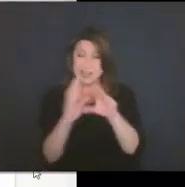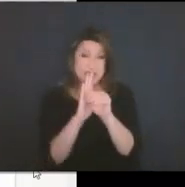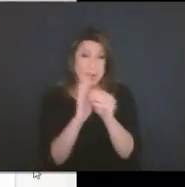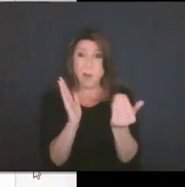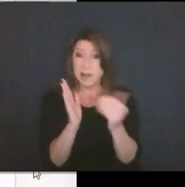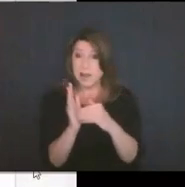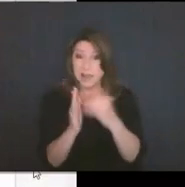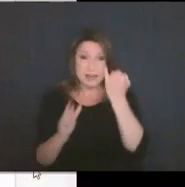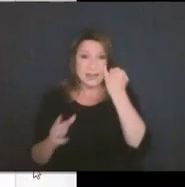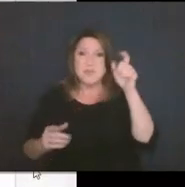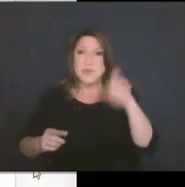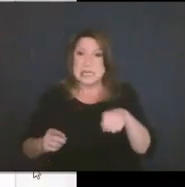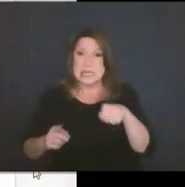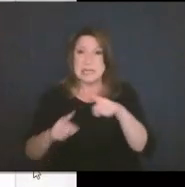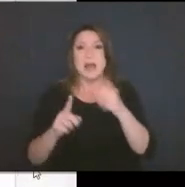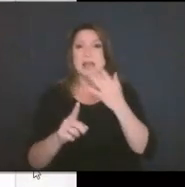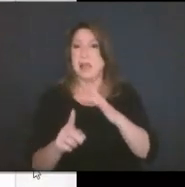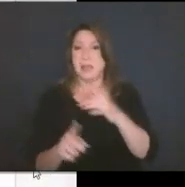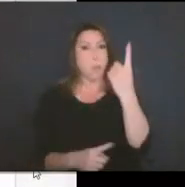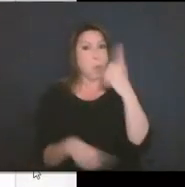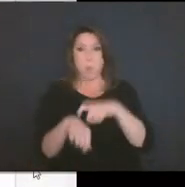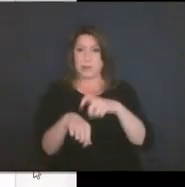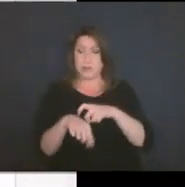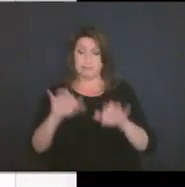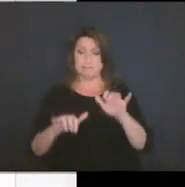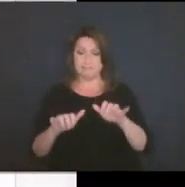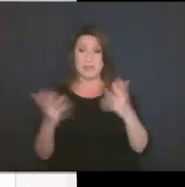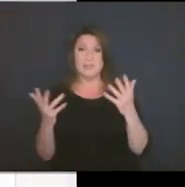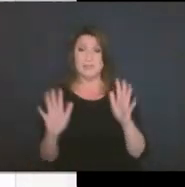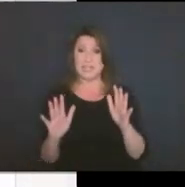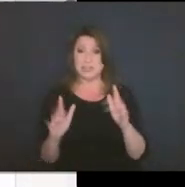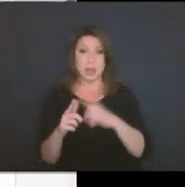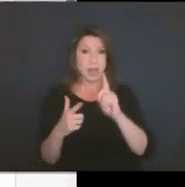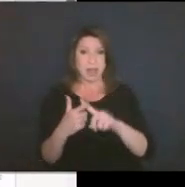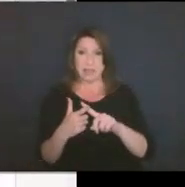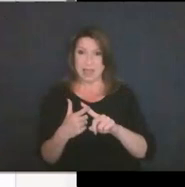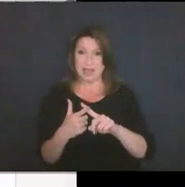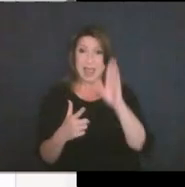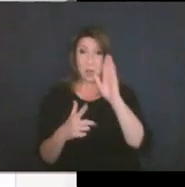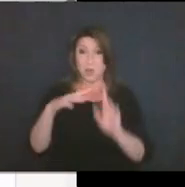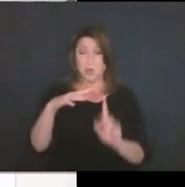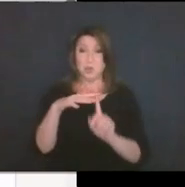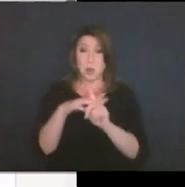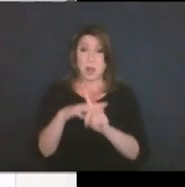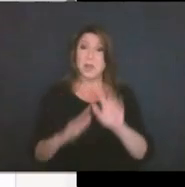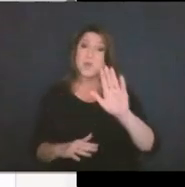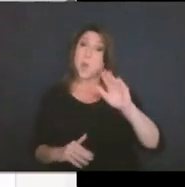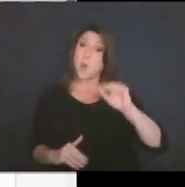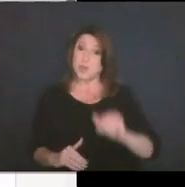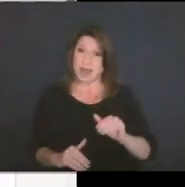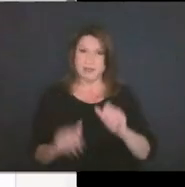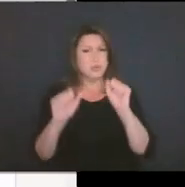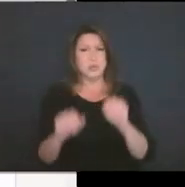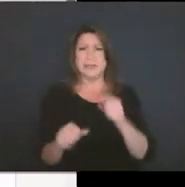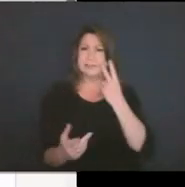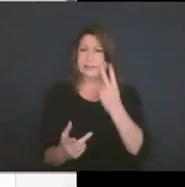again, but luckily you only need to do it one time, and then this should be in the courses so that you have access to this